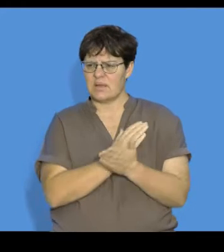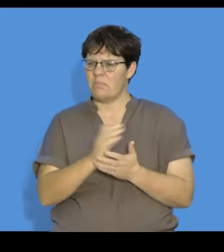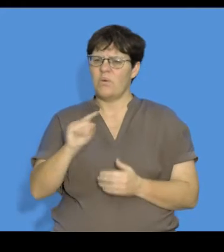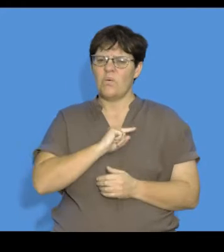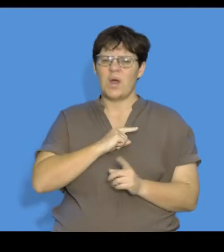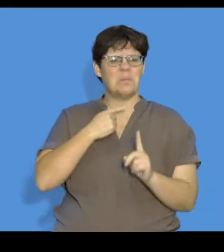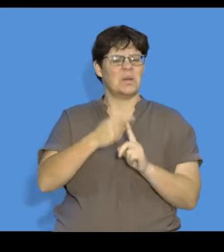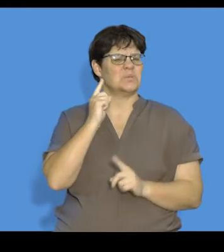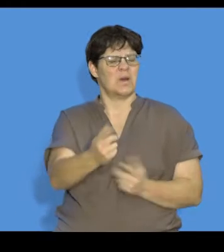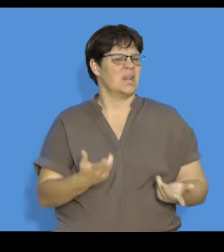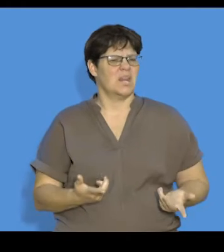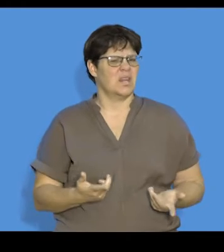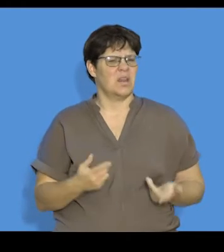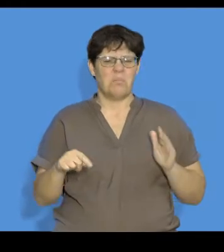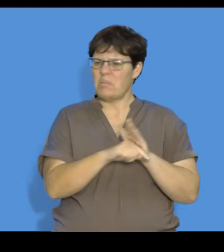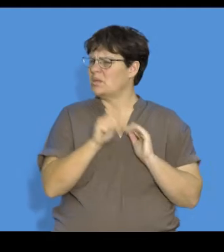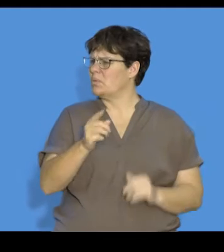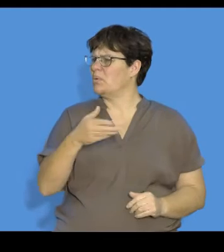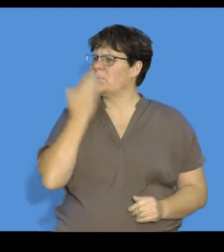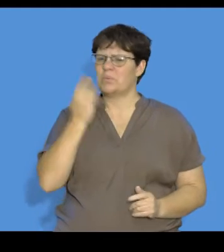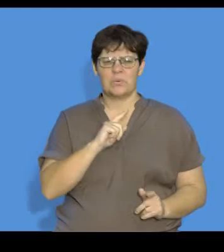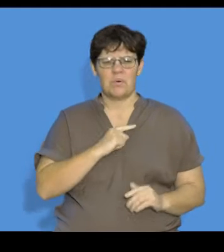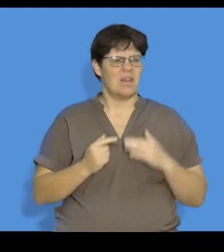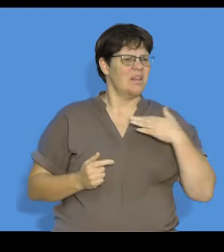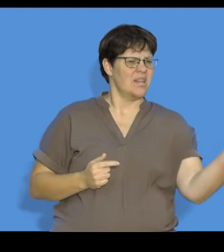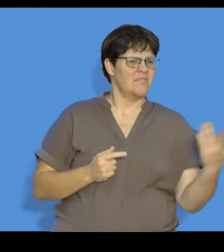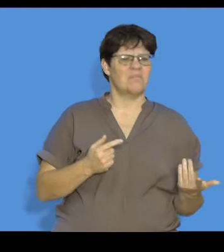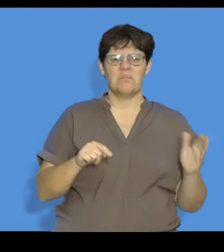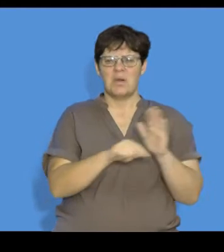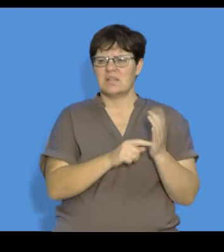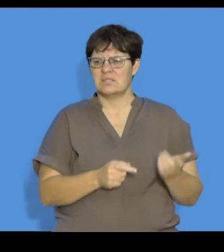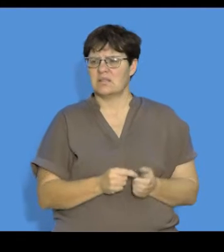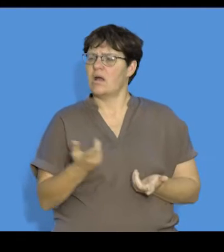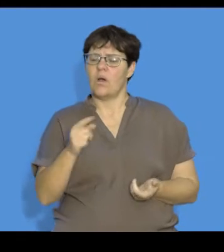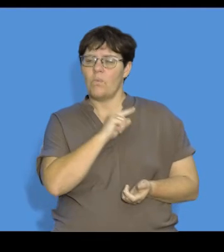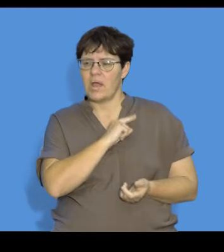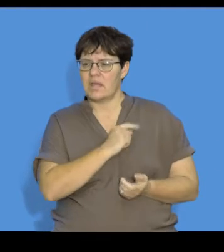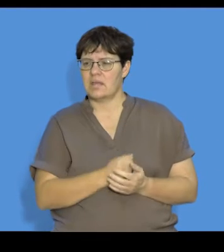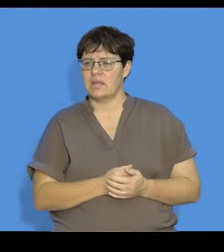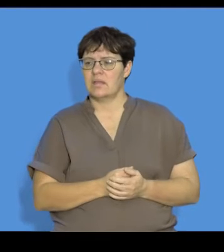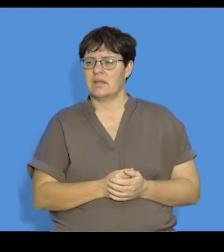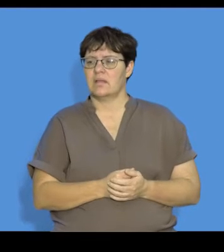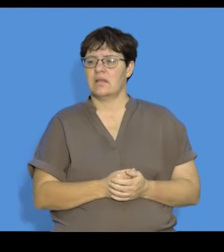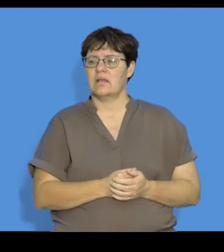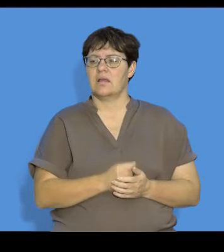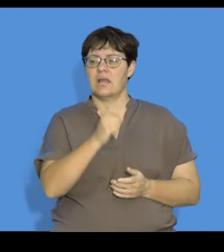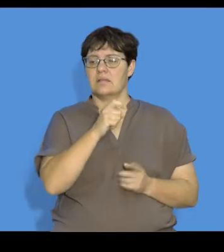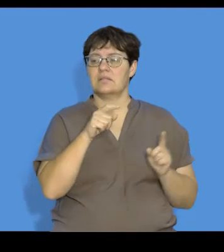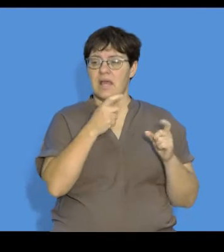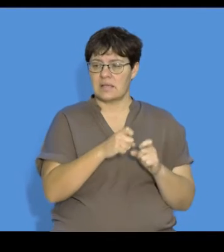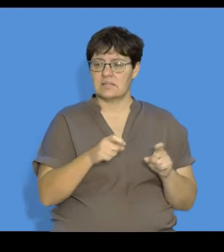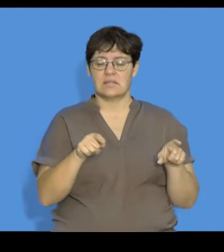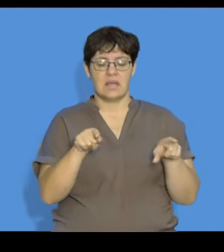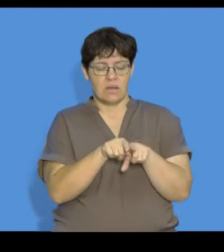know some people are going to wonder why is it plus 1 and not -1, because to the left is minus. But it simply means that it's y